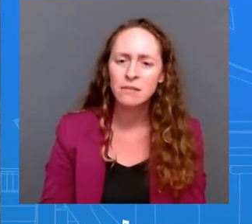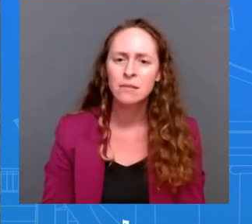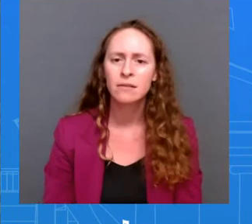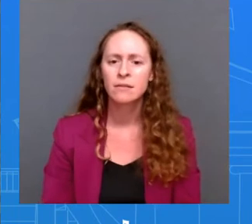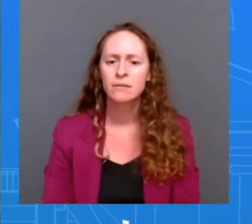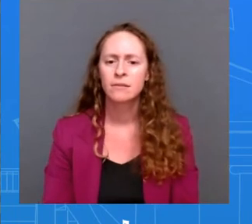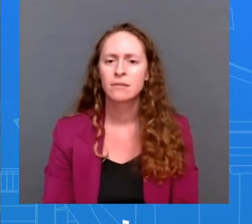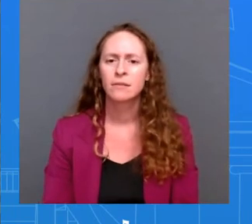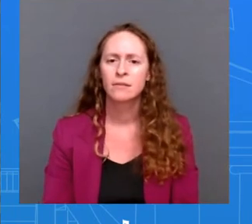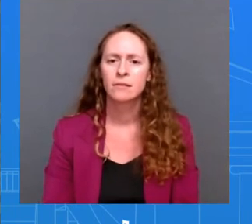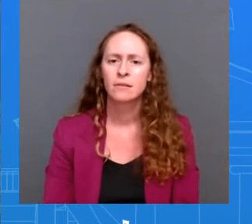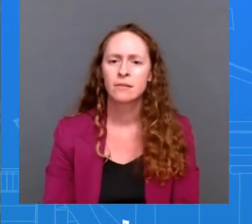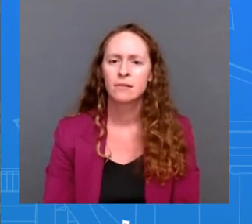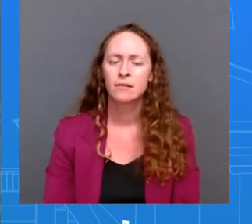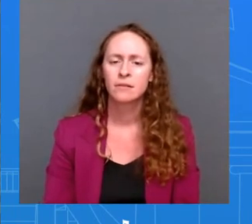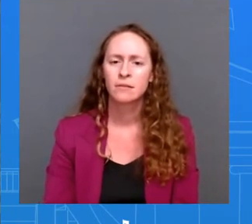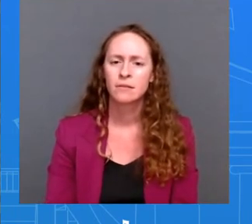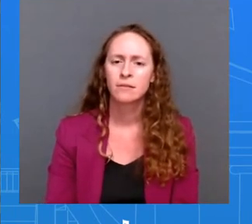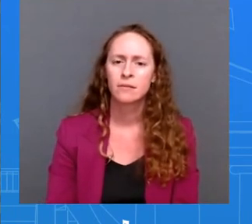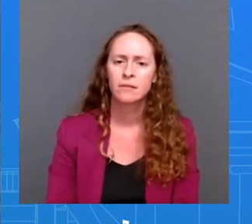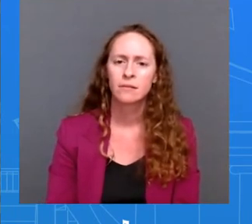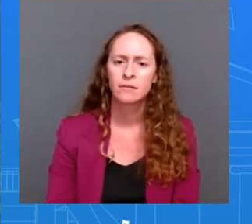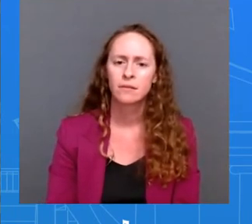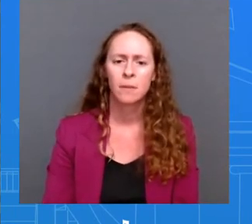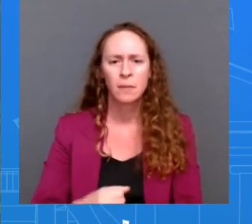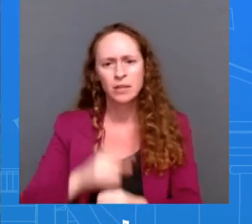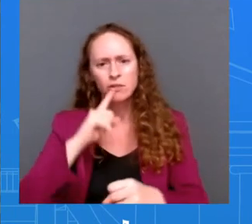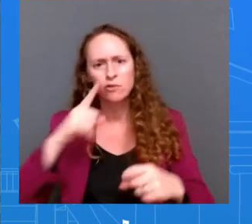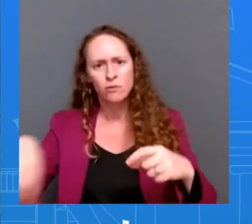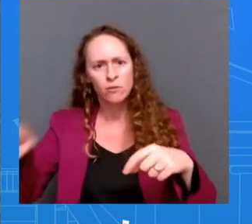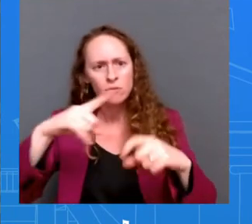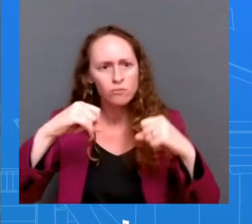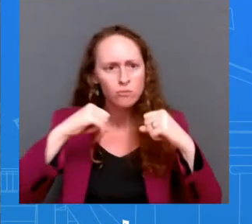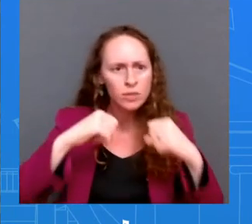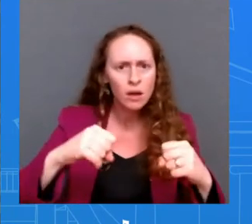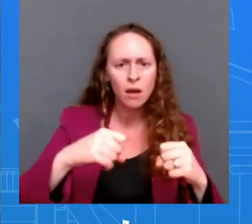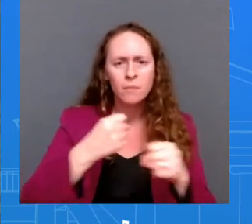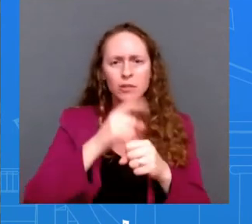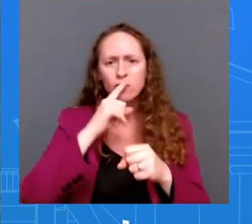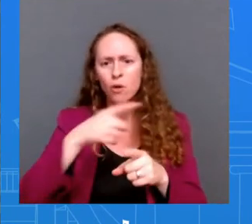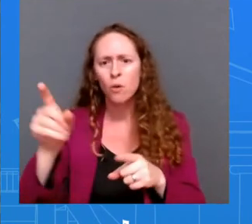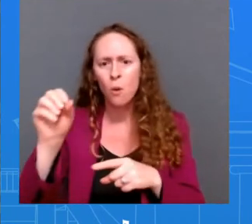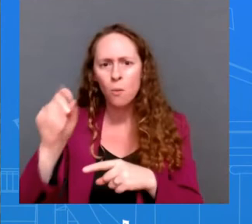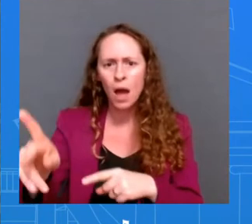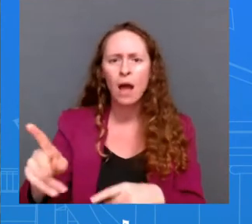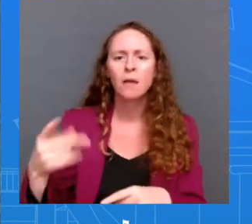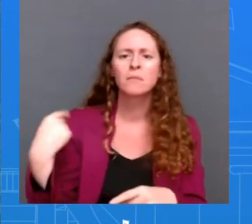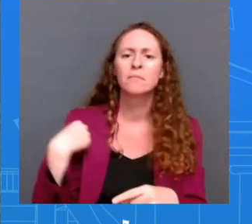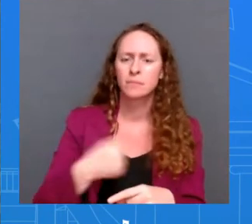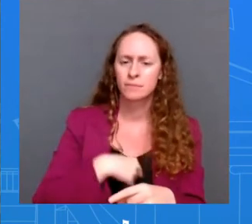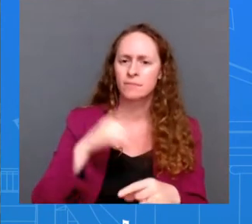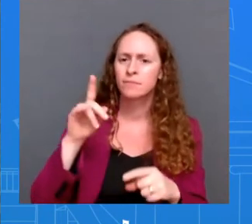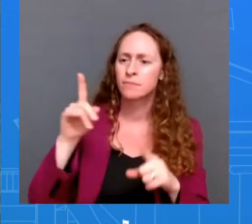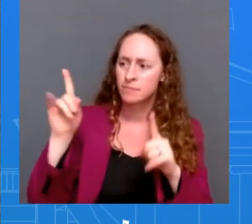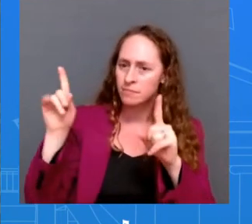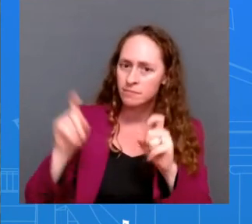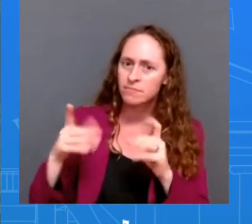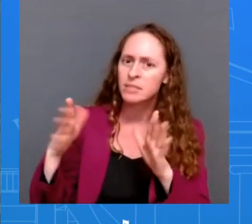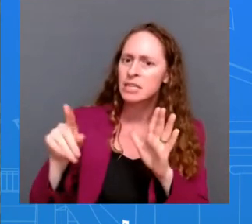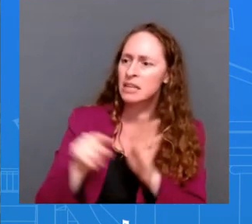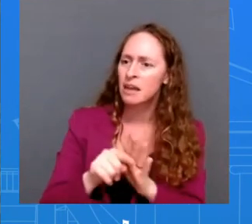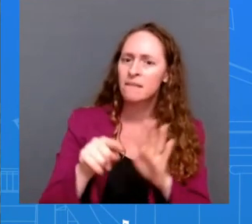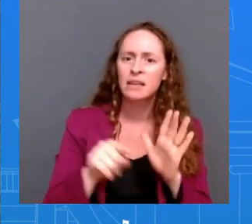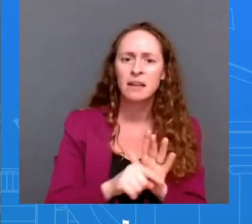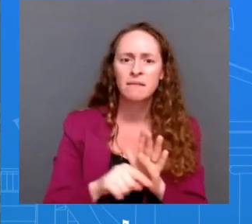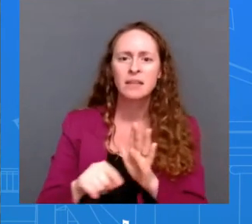protect the staff. We did do two tests and make sure they were both negative. Karine, can I follow up on Tyler's